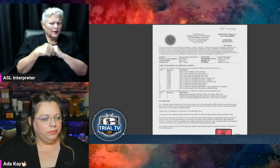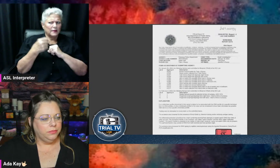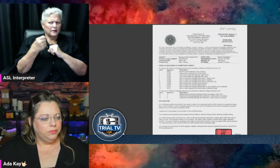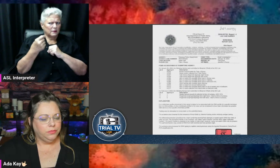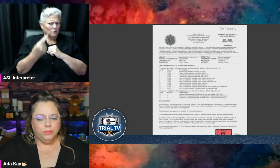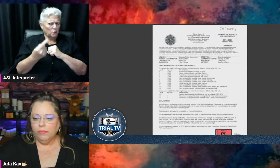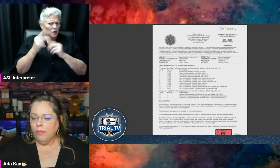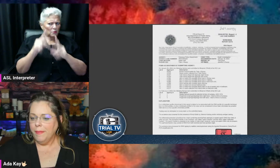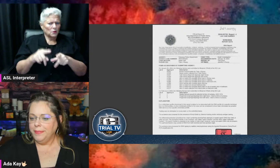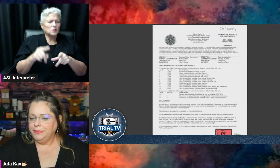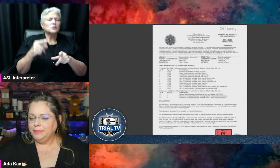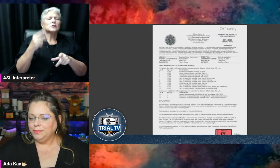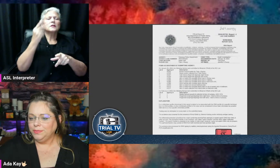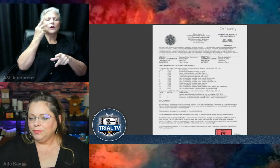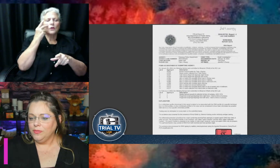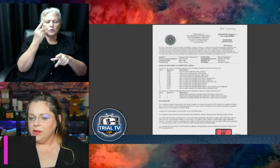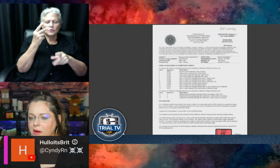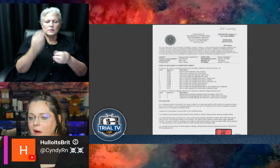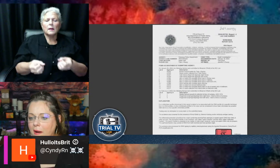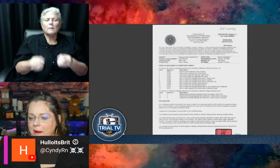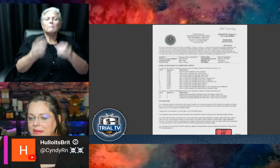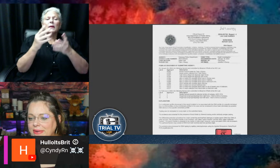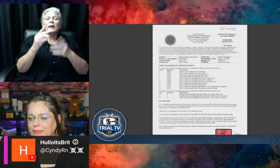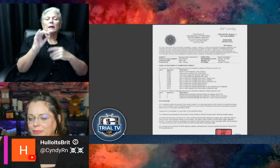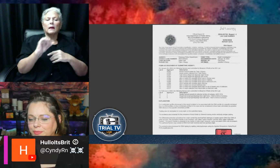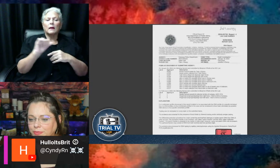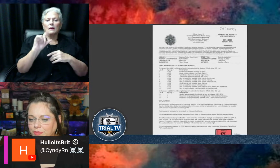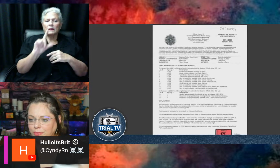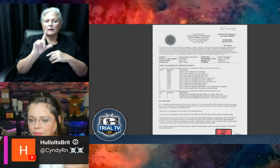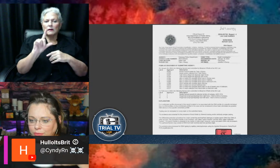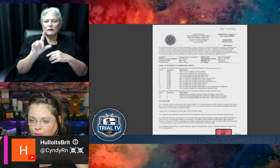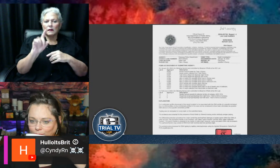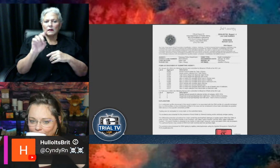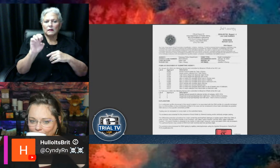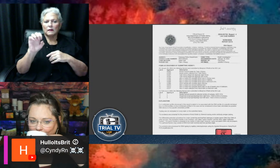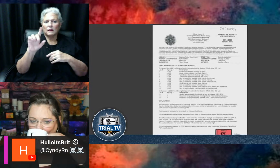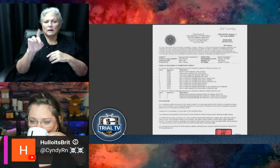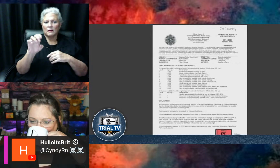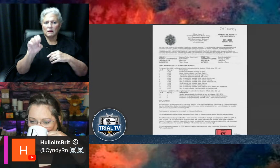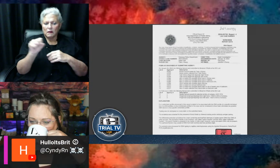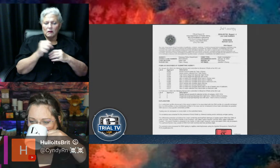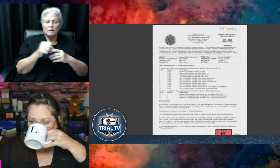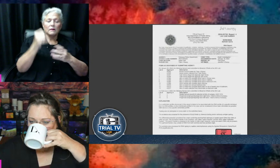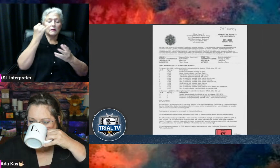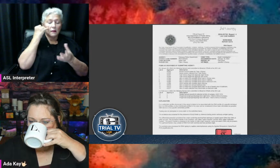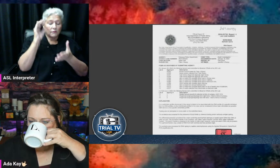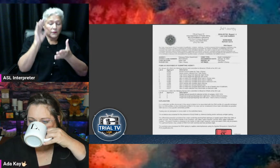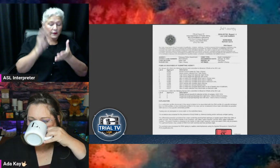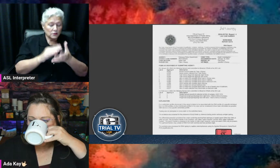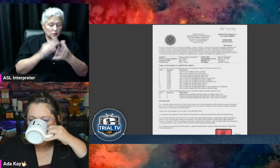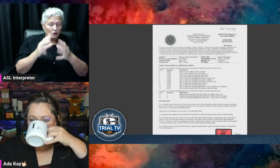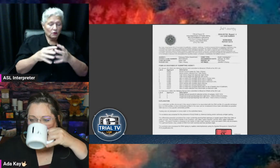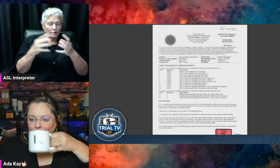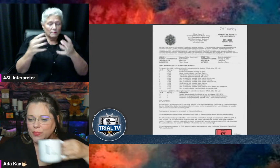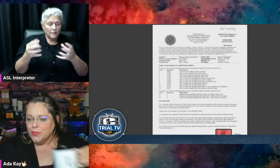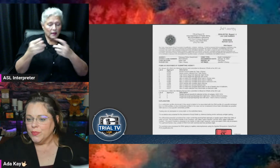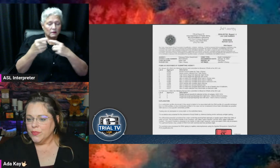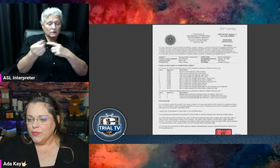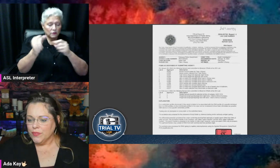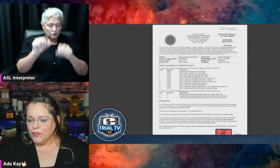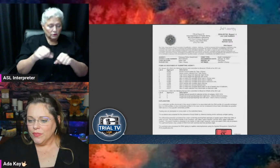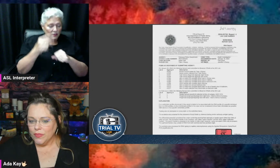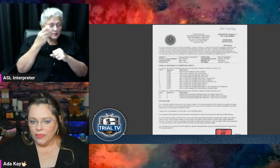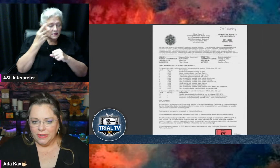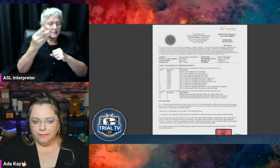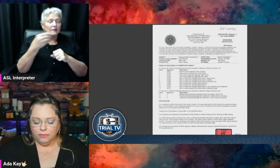When there is not enough difference in the contributors, so if they're about equal or if there's a very low amount, you'll be able to see that you have multiple